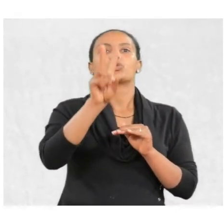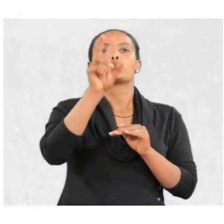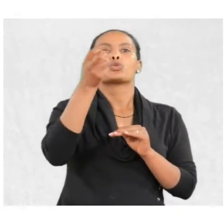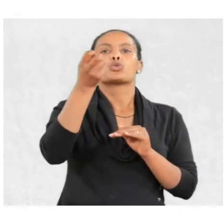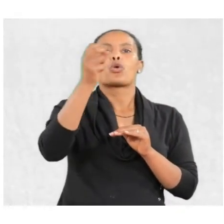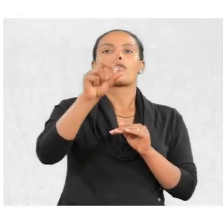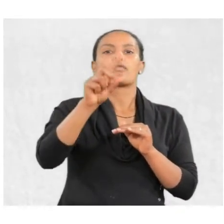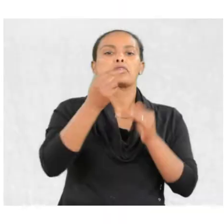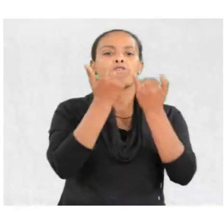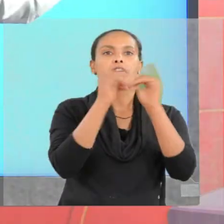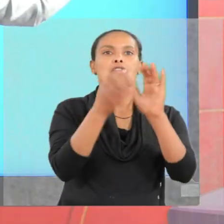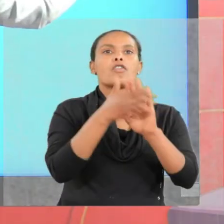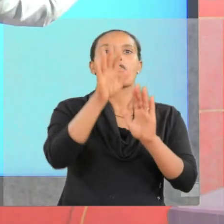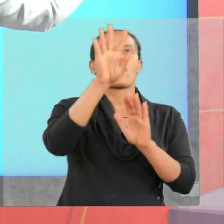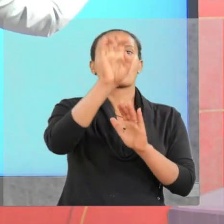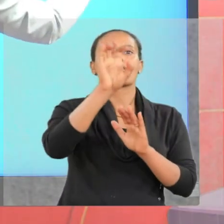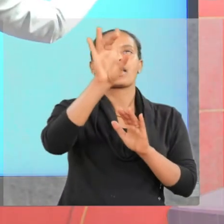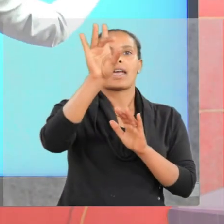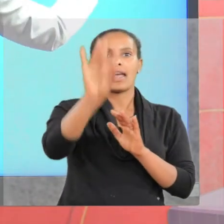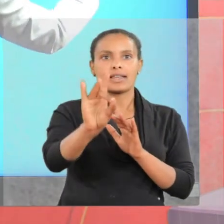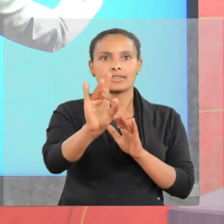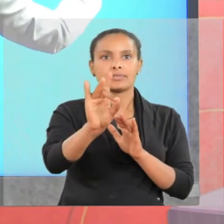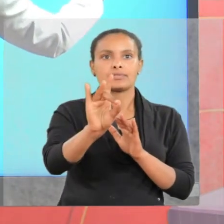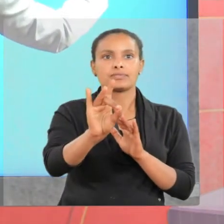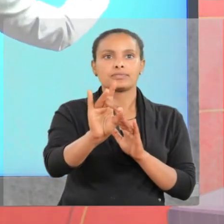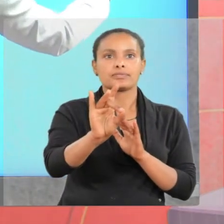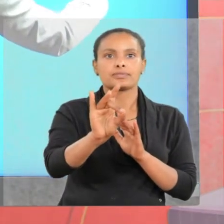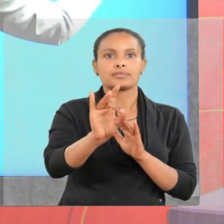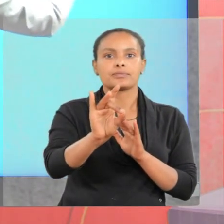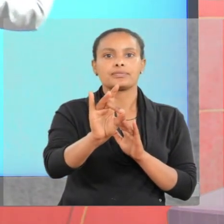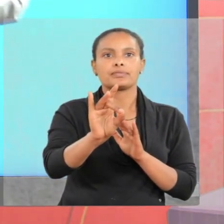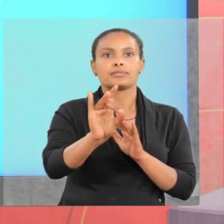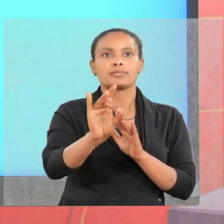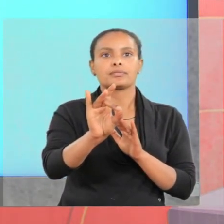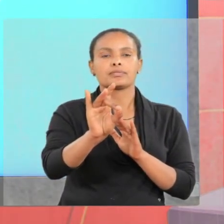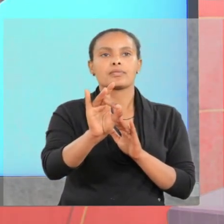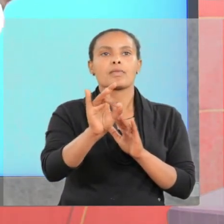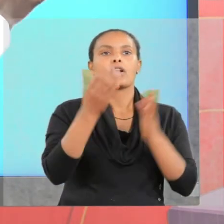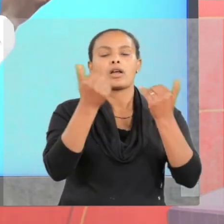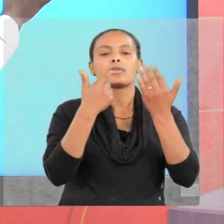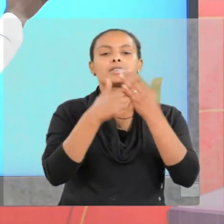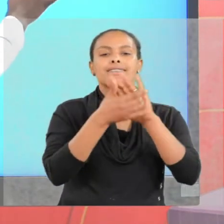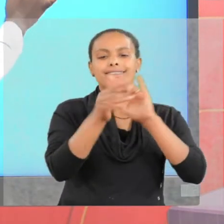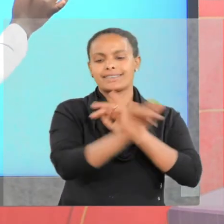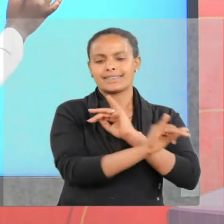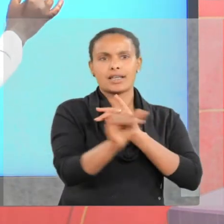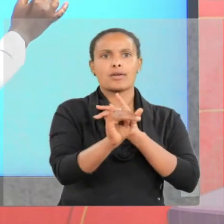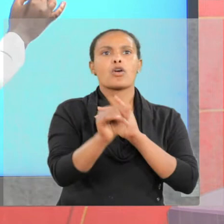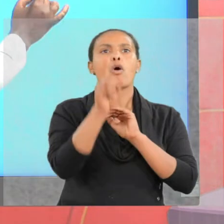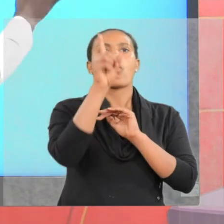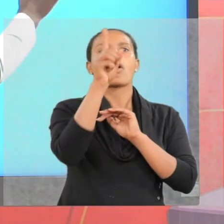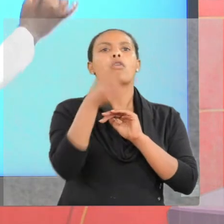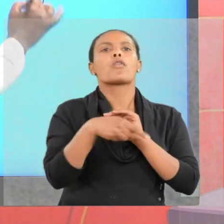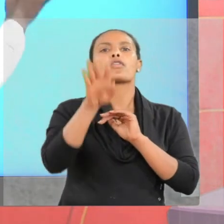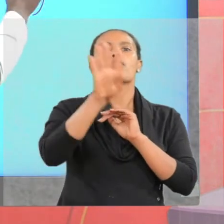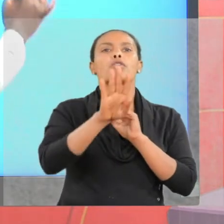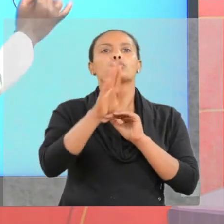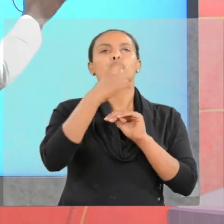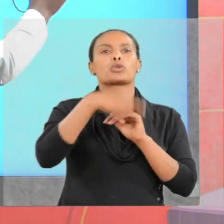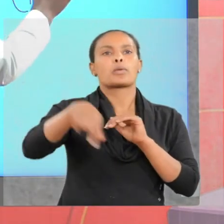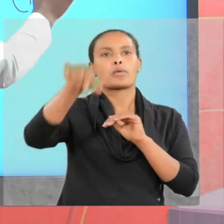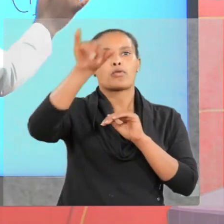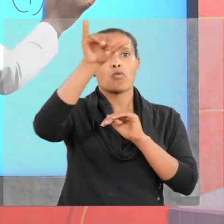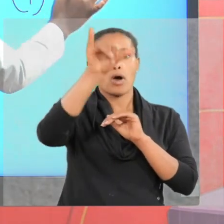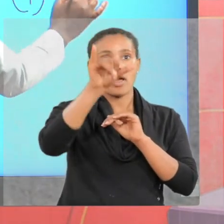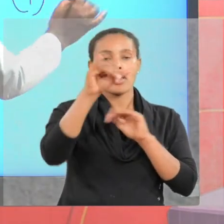by 48. 12 divided by 48. Now this is the same as 1 over 4 to the power of